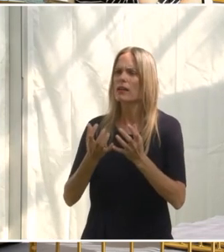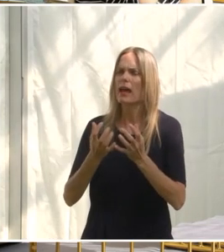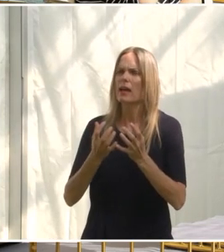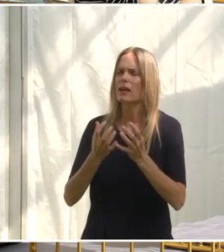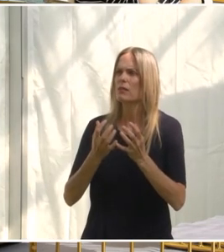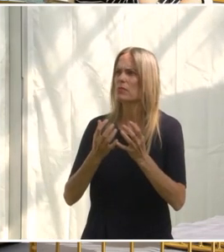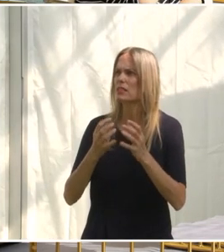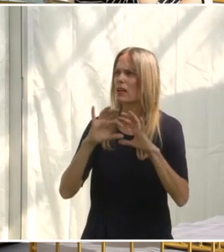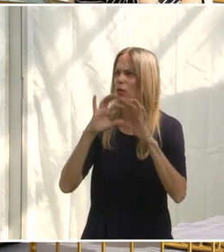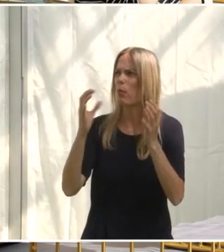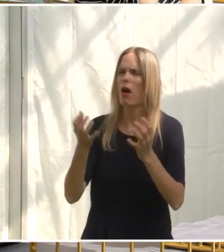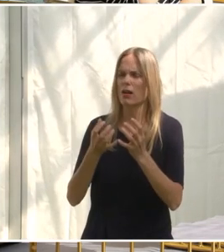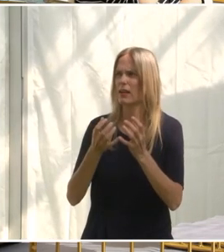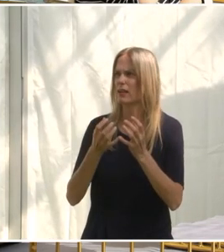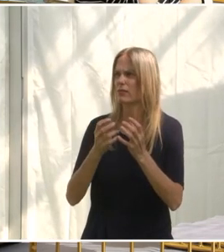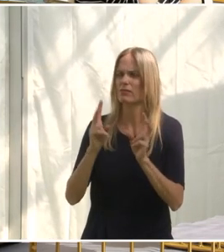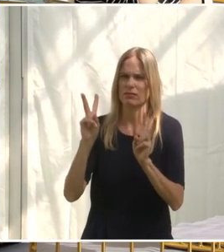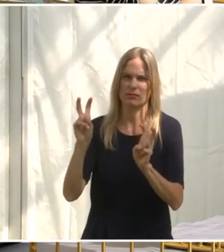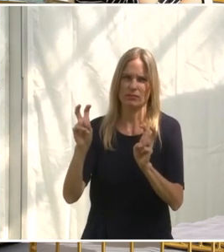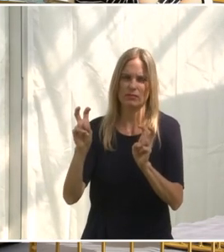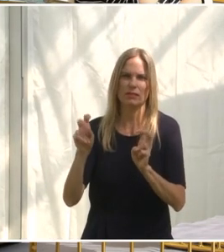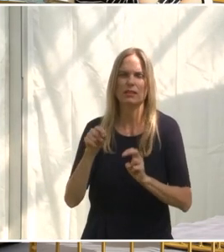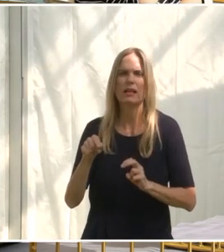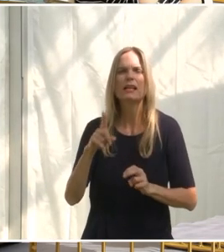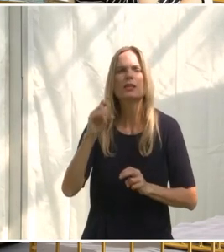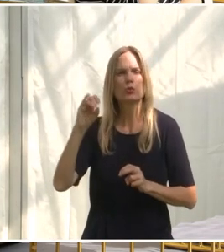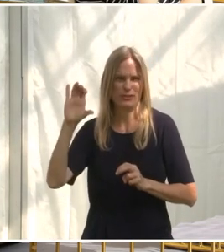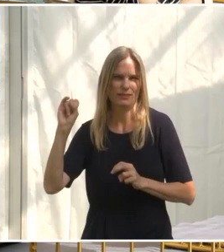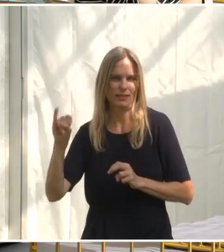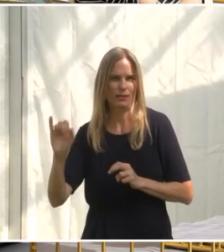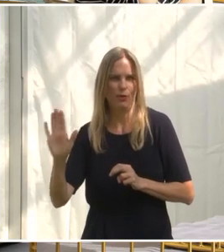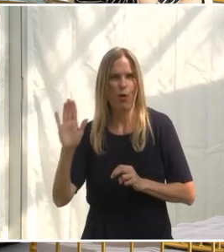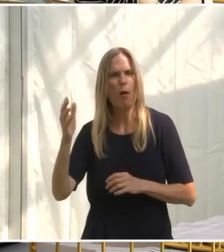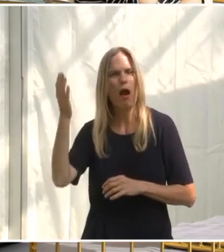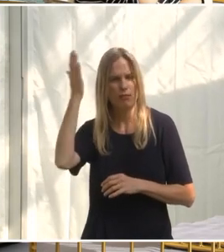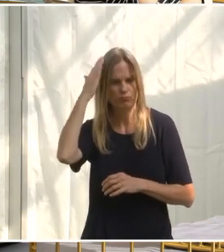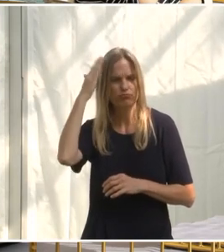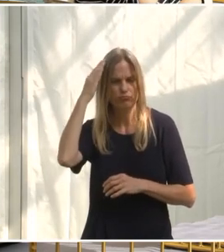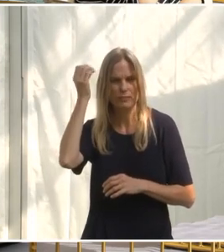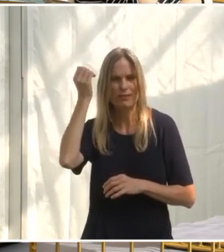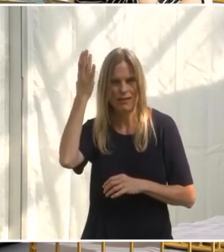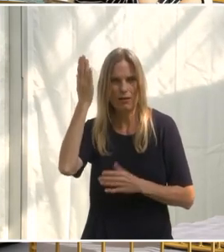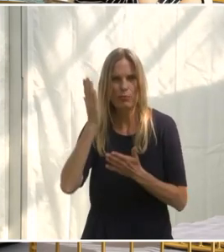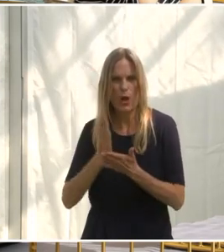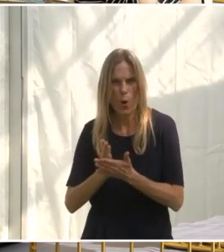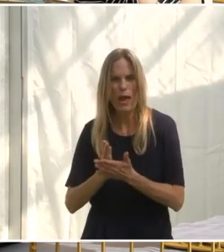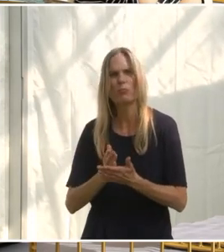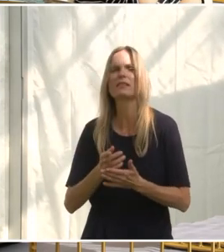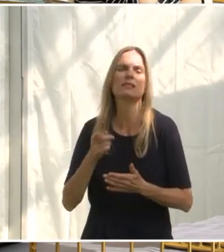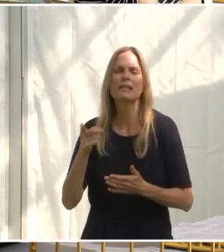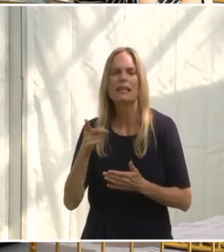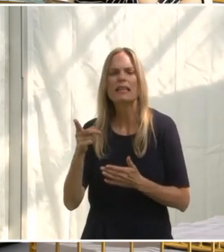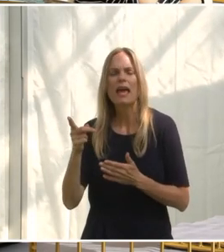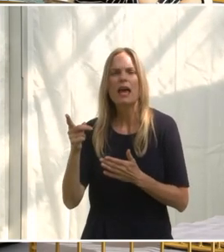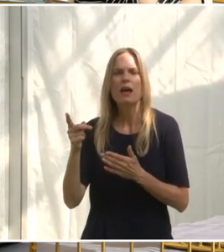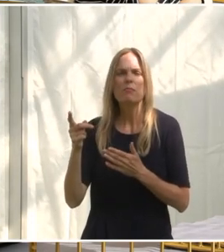would like to capitalize on your knowledge, Jussi, that you really have this unique research knowledge also from the whole migration